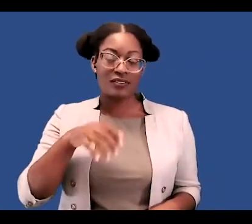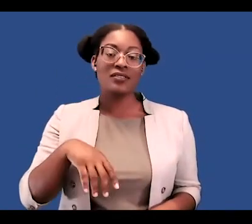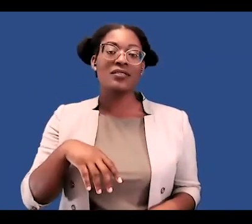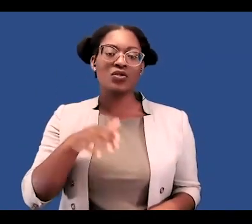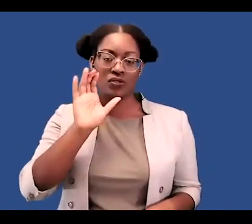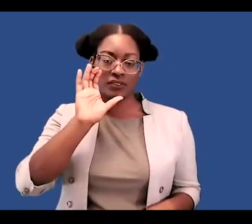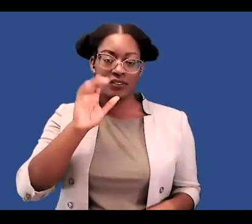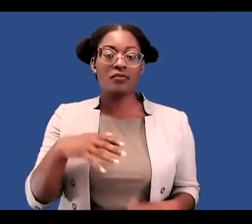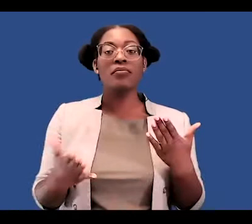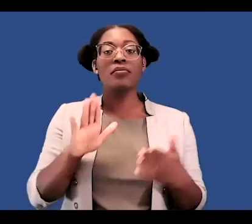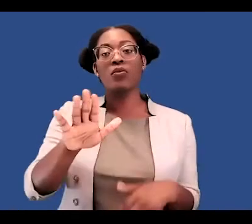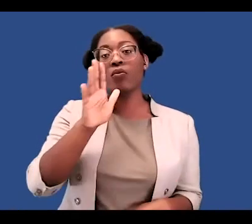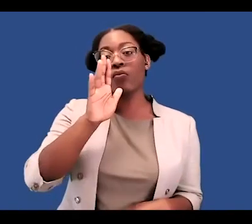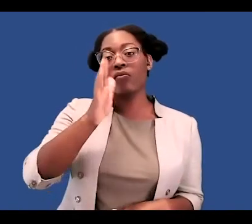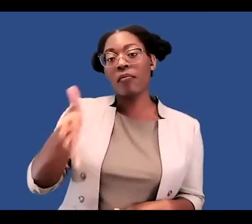flu and cold relief